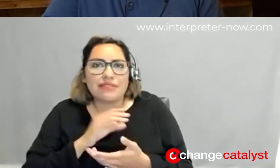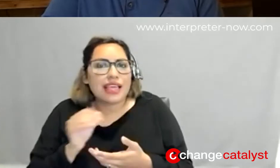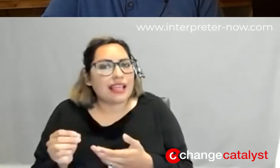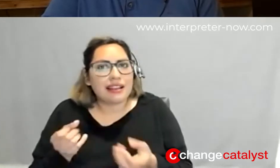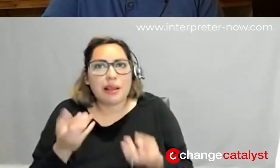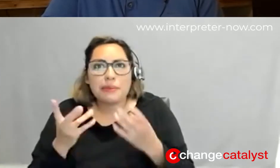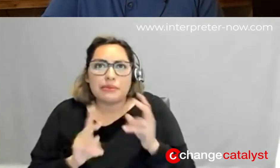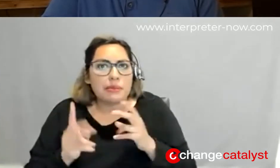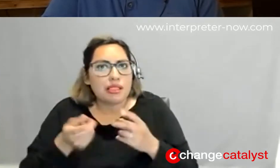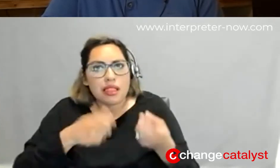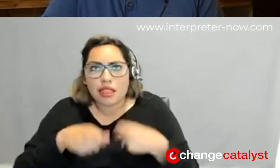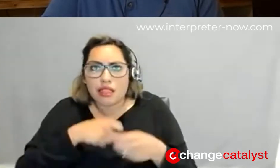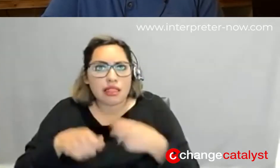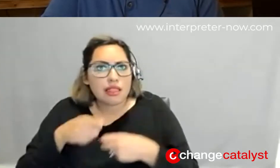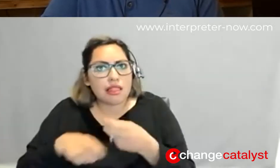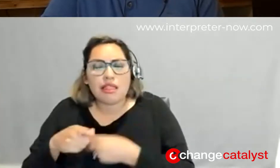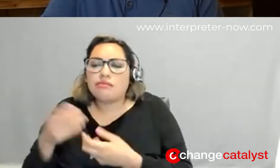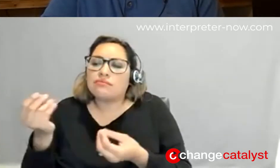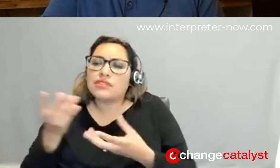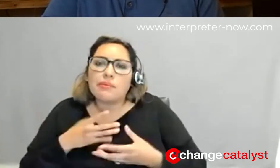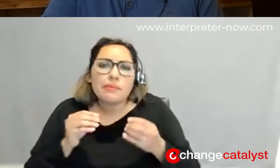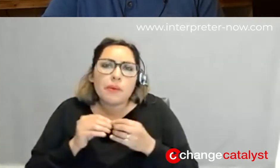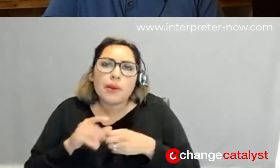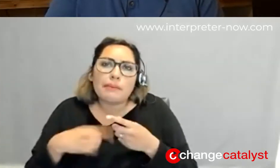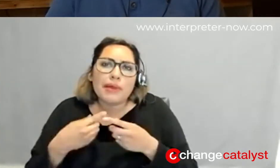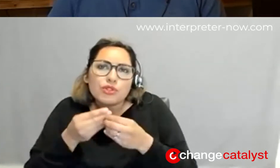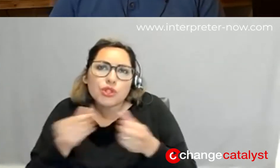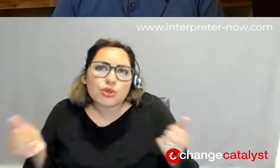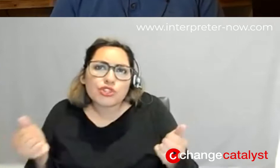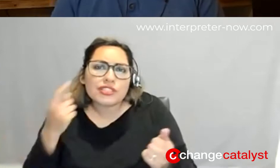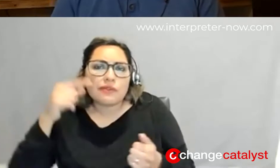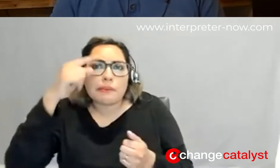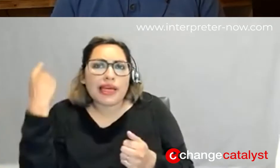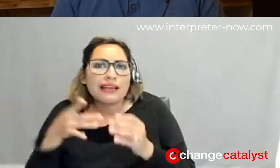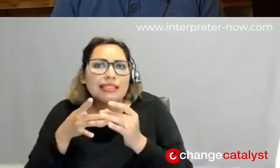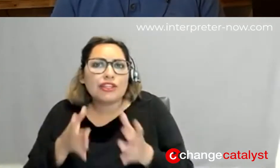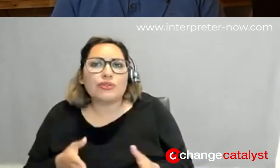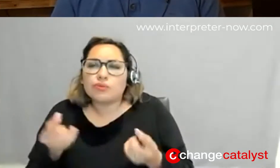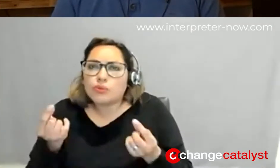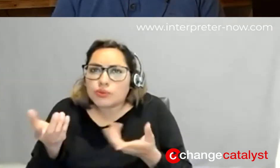see there, especially for Black leaders? And that's what we're focused on here. Yeah.